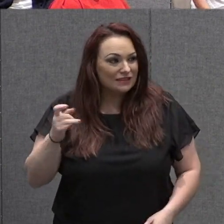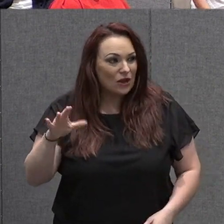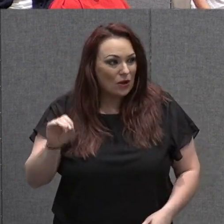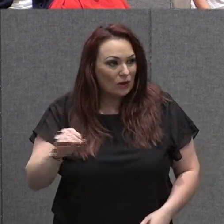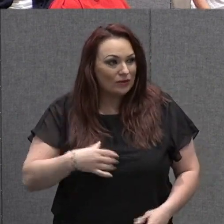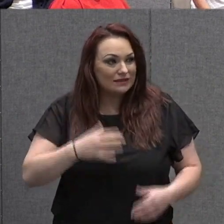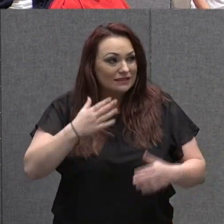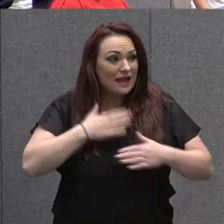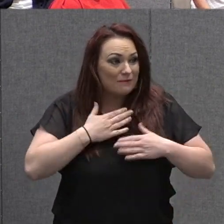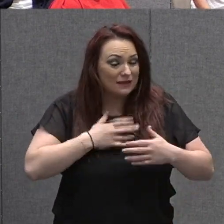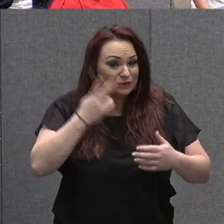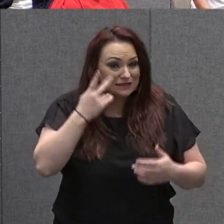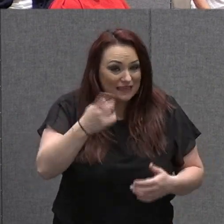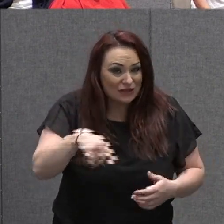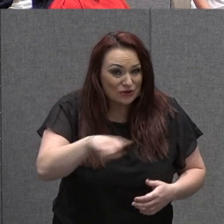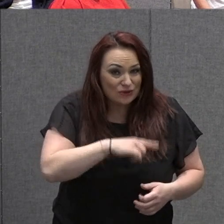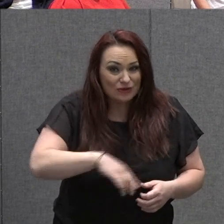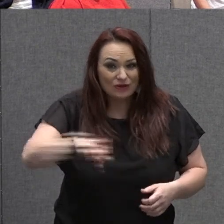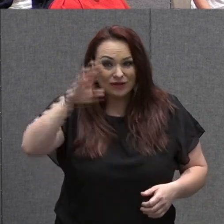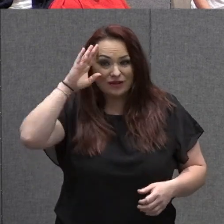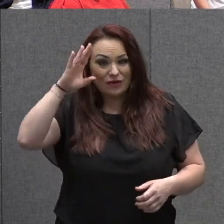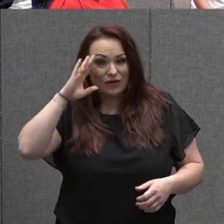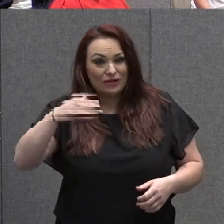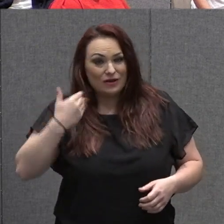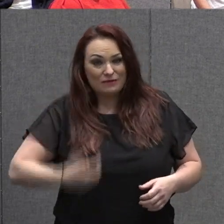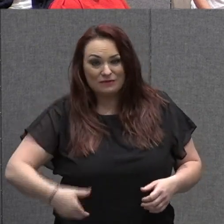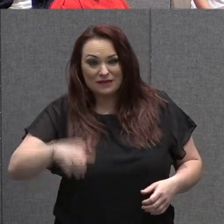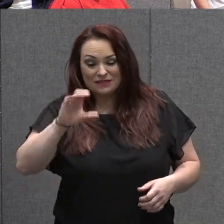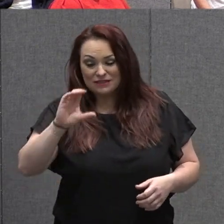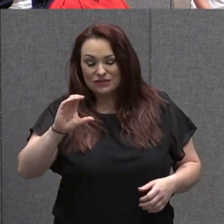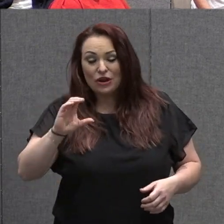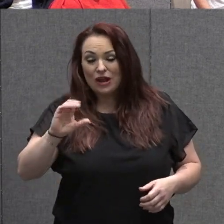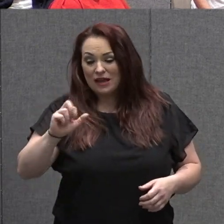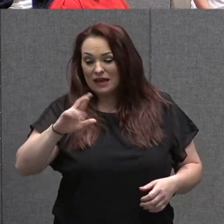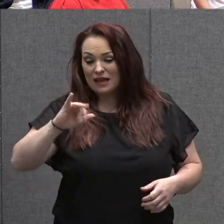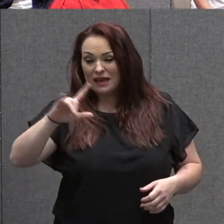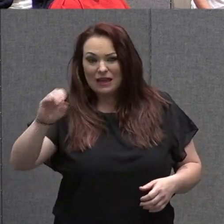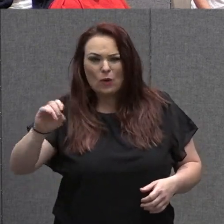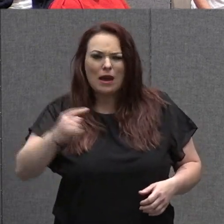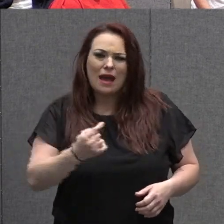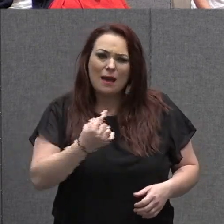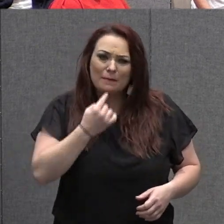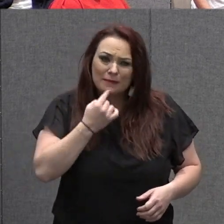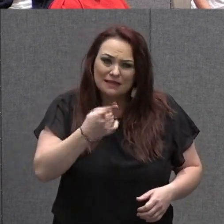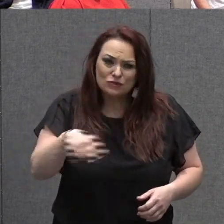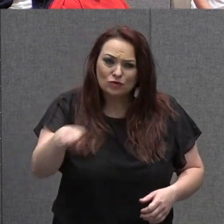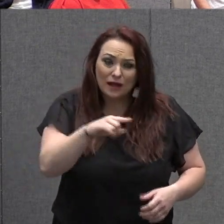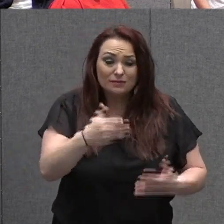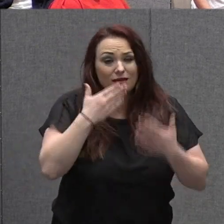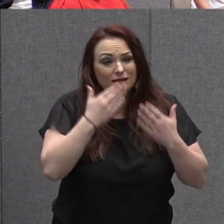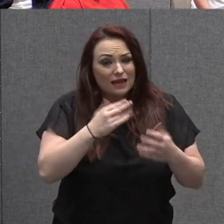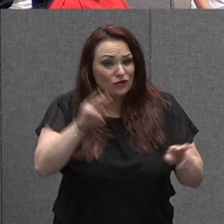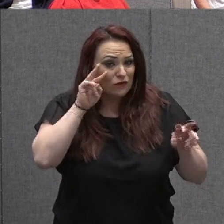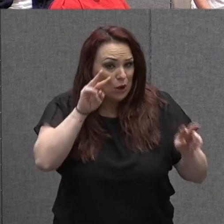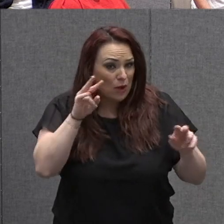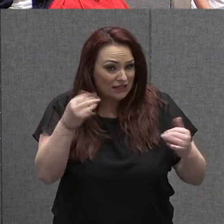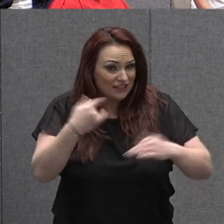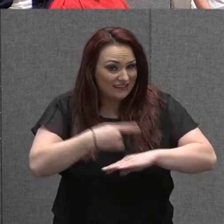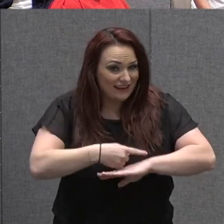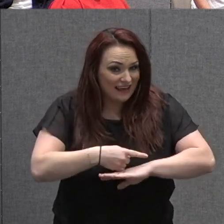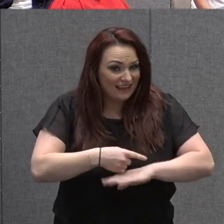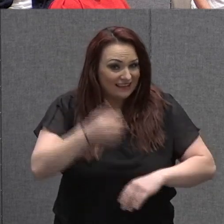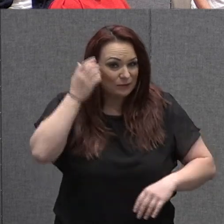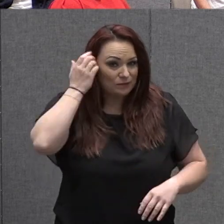you. Hello, hola, Mr. Carrillo, Señor Carrillo. I miss you guys. Thank you for tuning in. We have